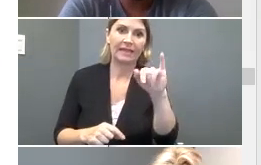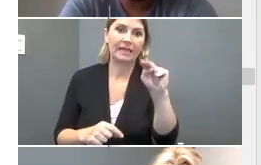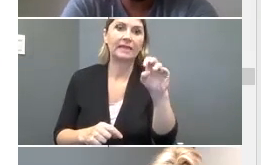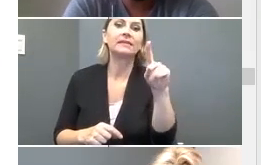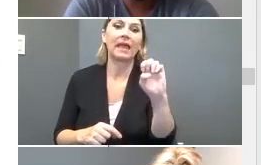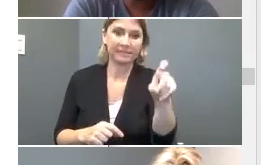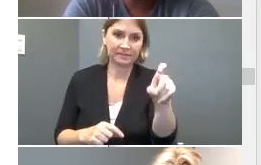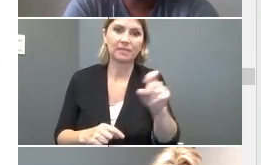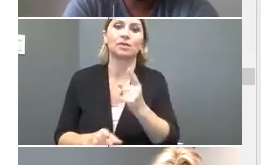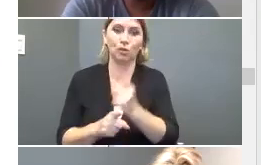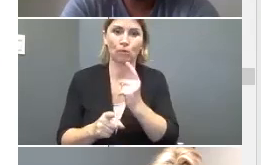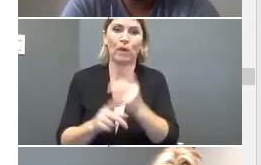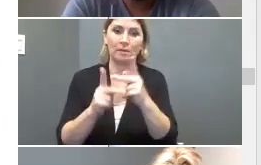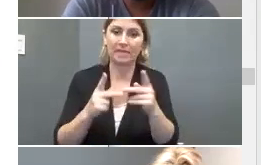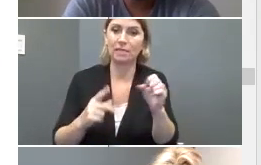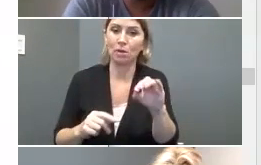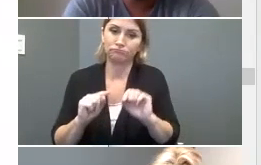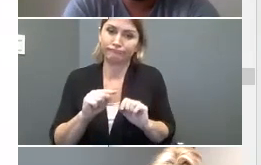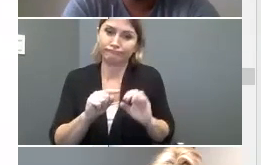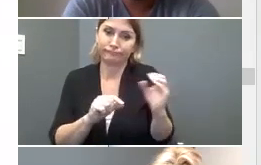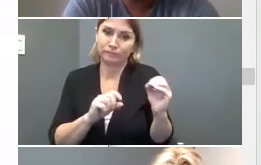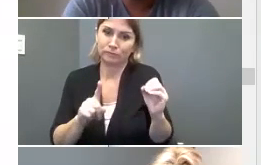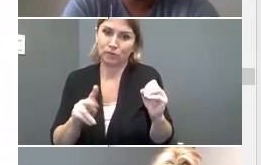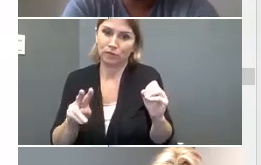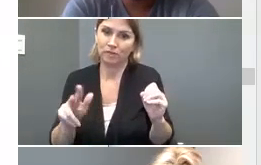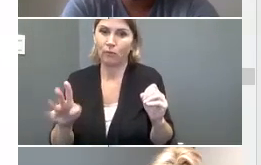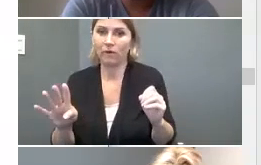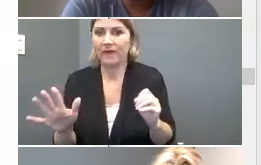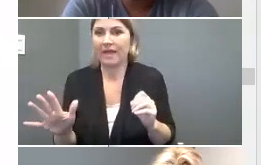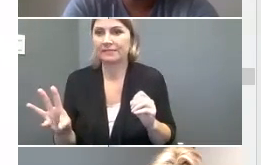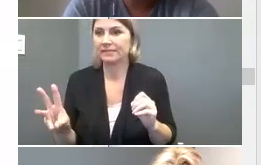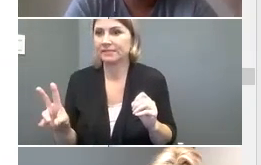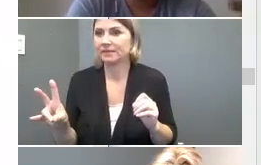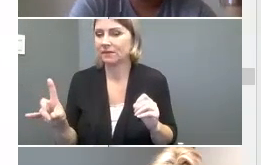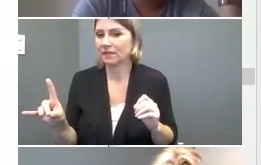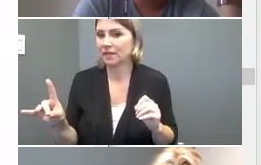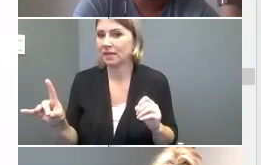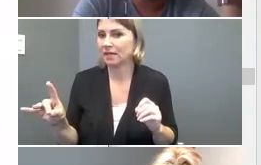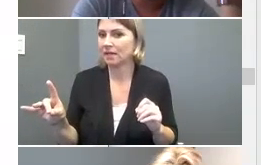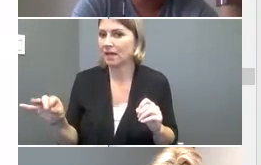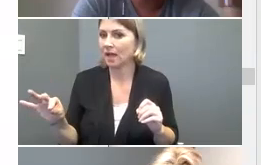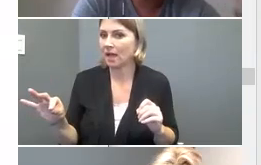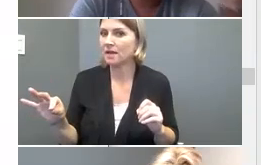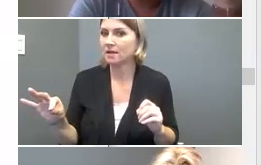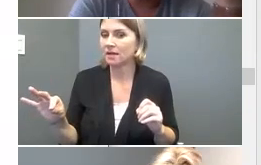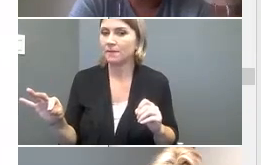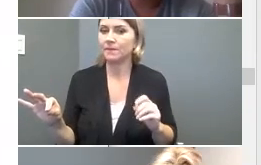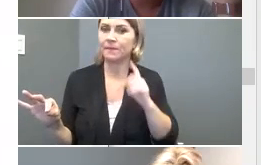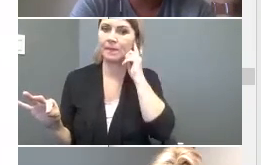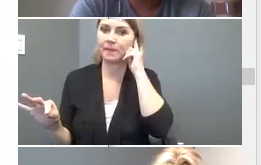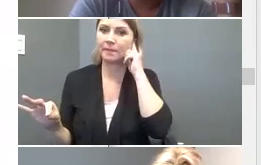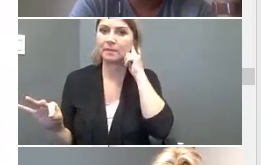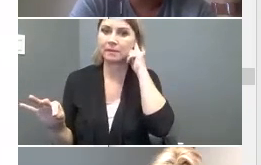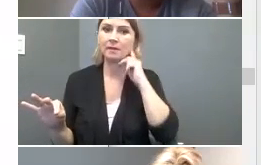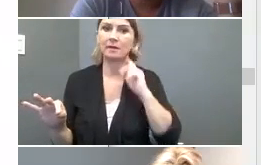these indices, right? So 0, 1, 2, 3, 4, 5, 6, 7, 8, right? These are my indices. So now I